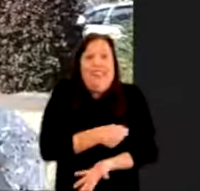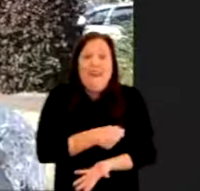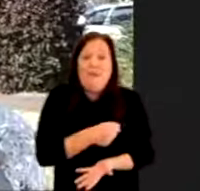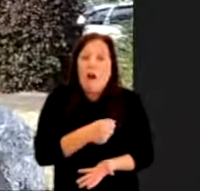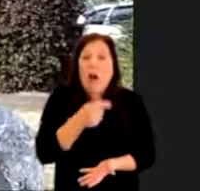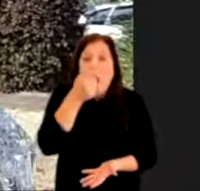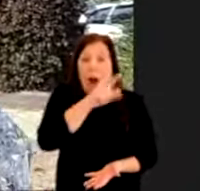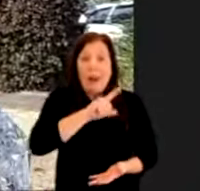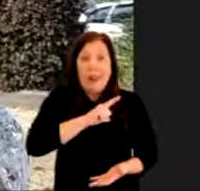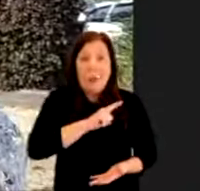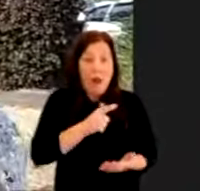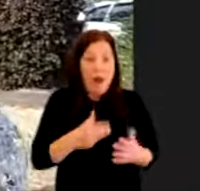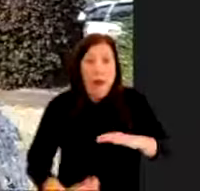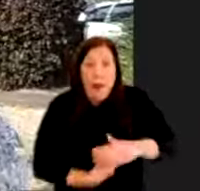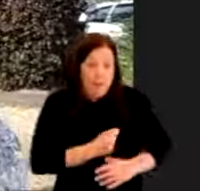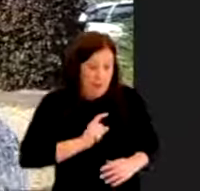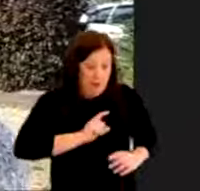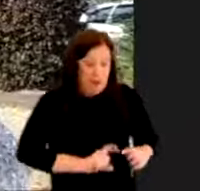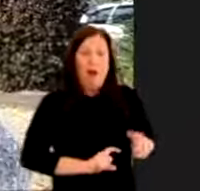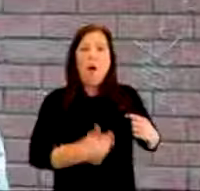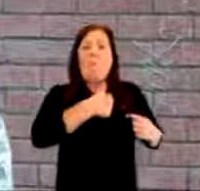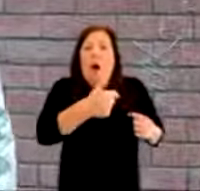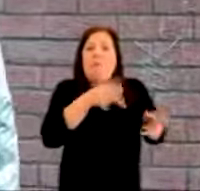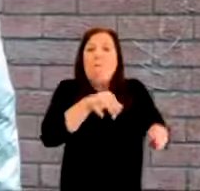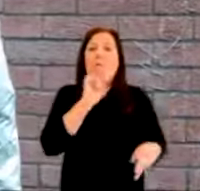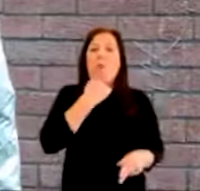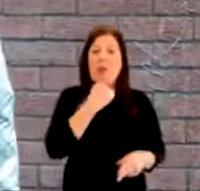it's Noah and he began.